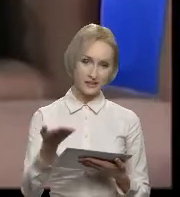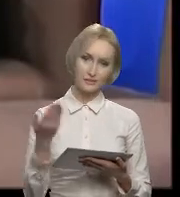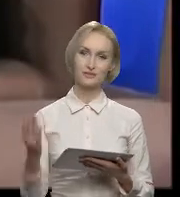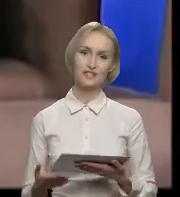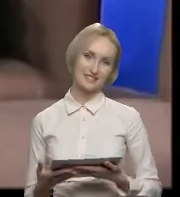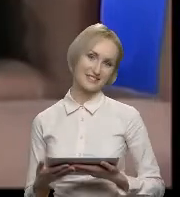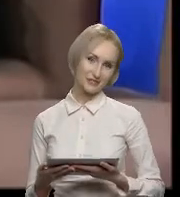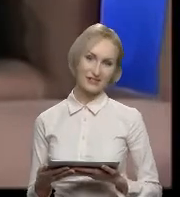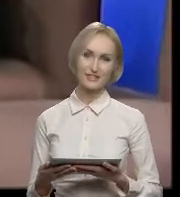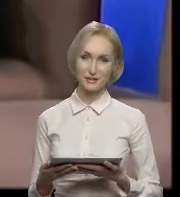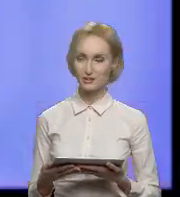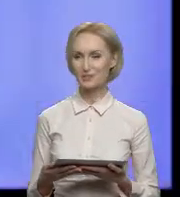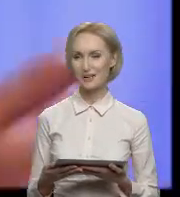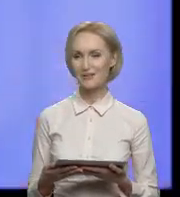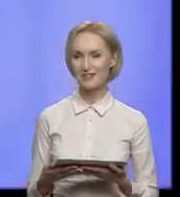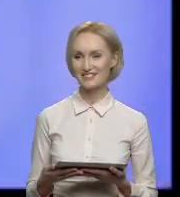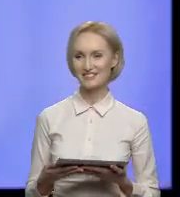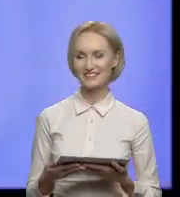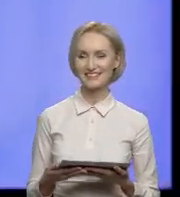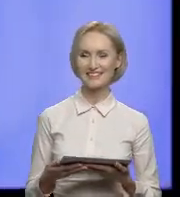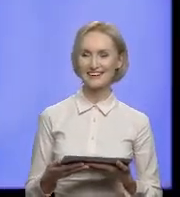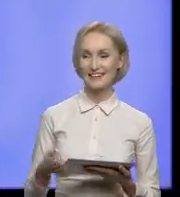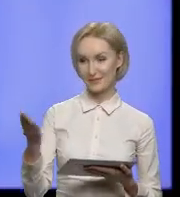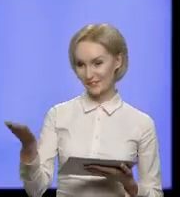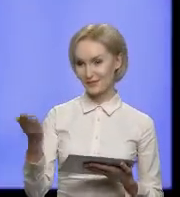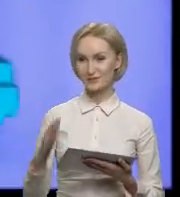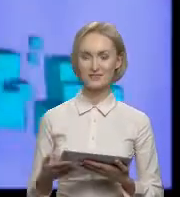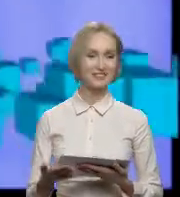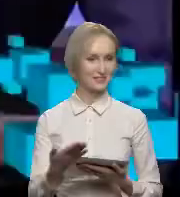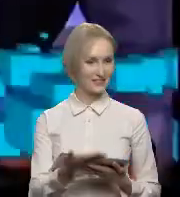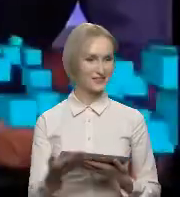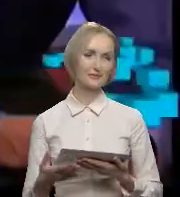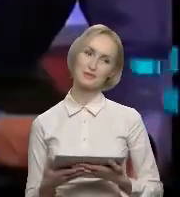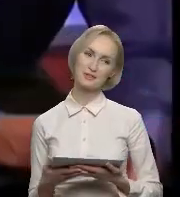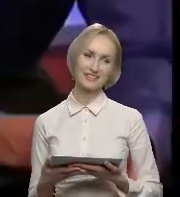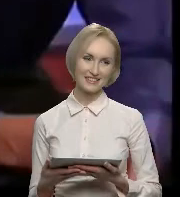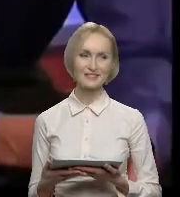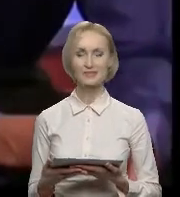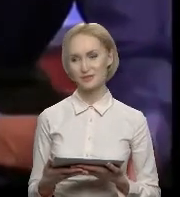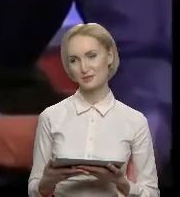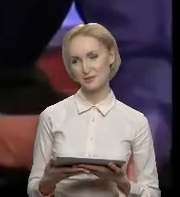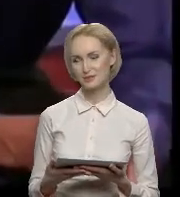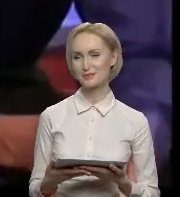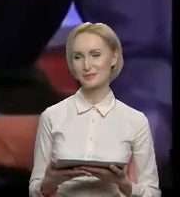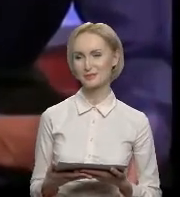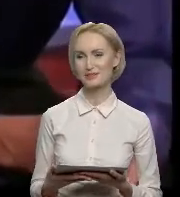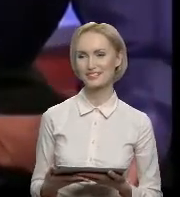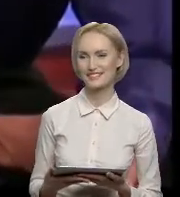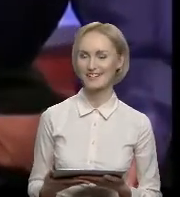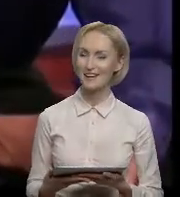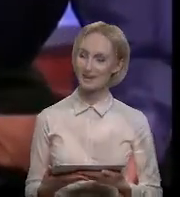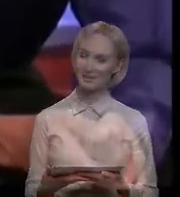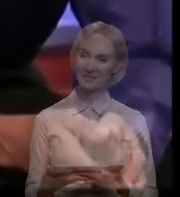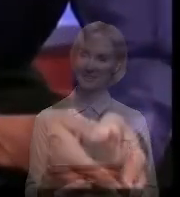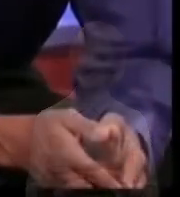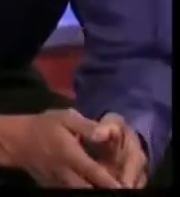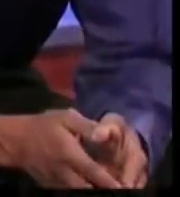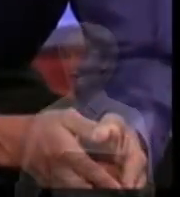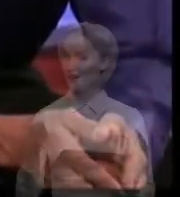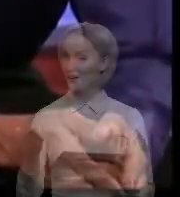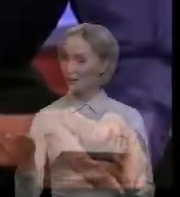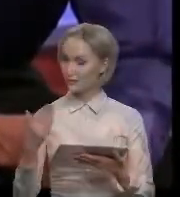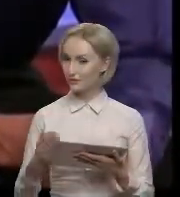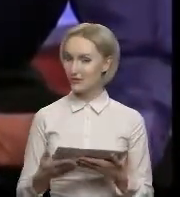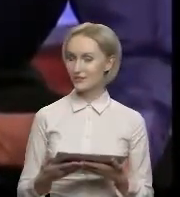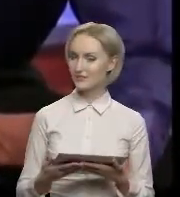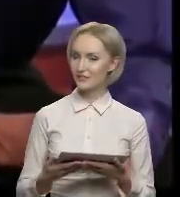to be with him. You wouldn't go back and forth between him. So Jasmine wants to be with Devin. Jasmine wants to be with Devin. And I've heard from a friend that she told him she